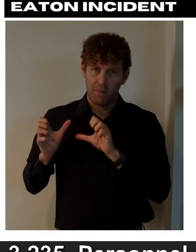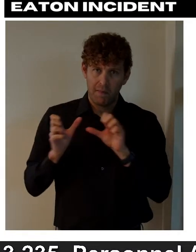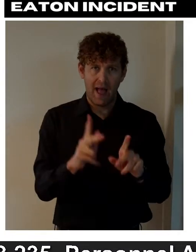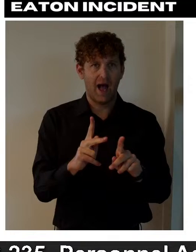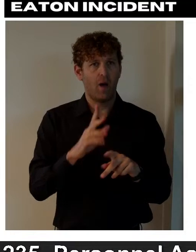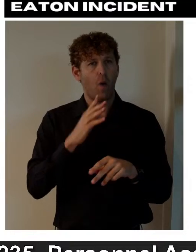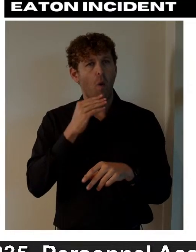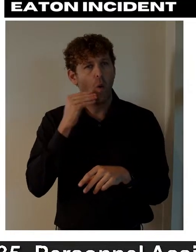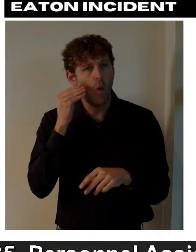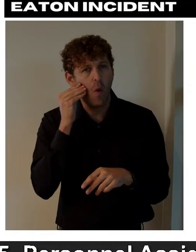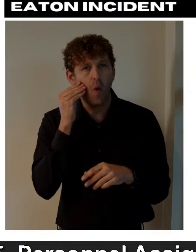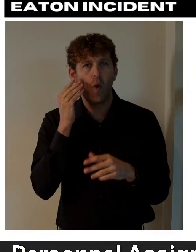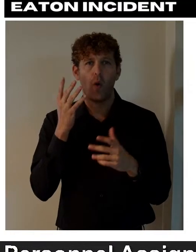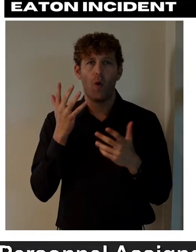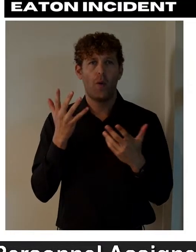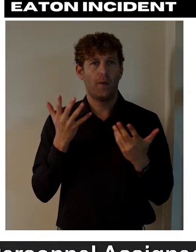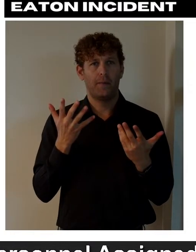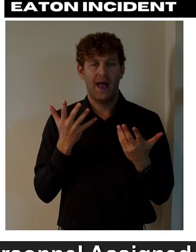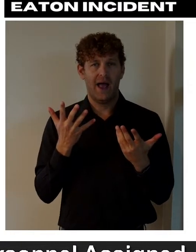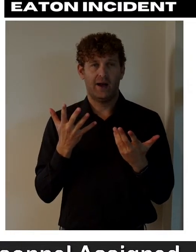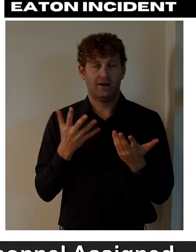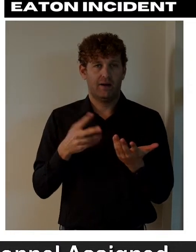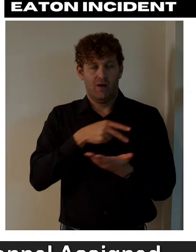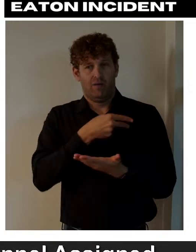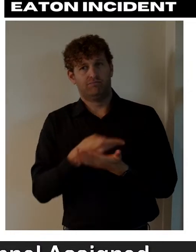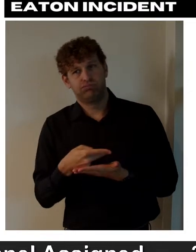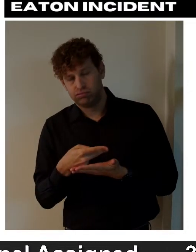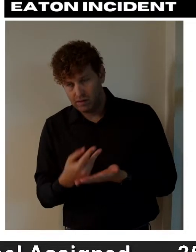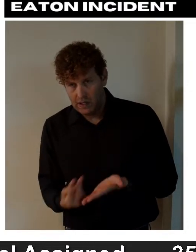stand you up in this very difficult time. Thank you.